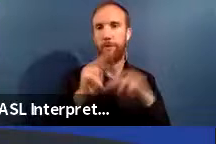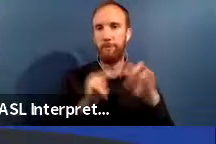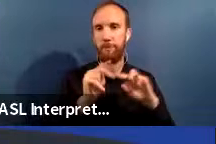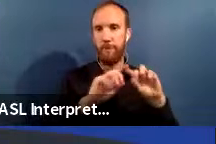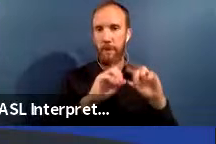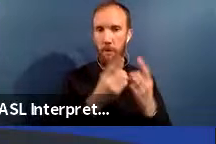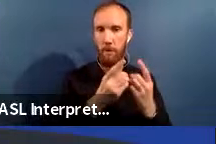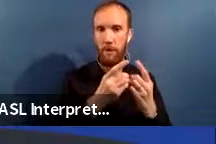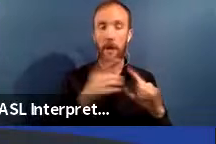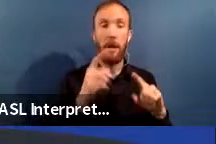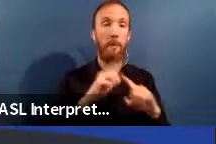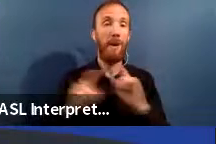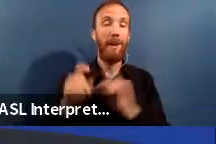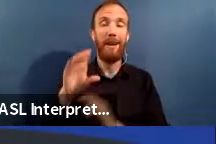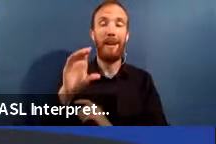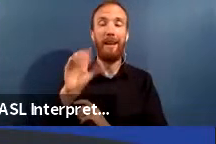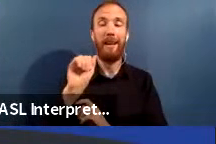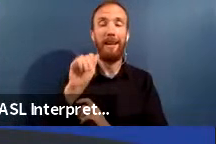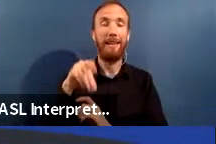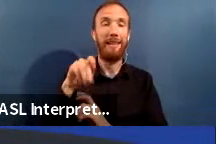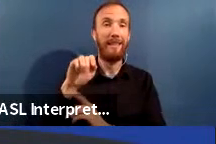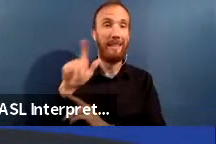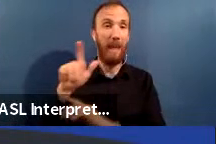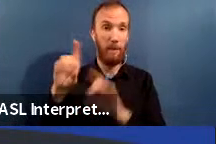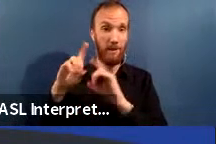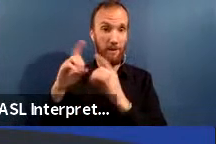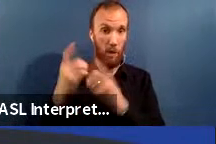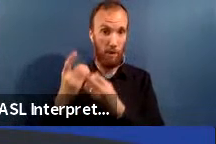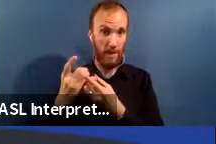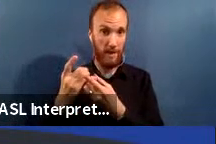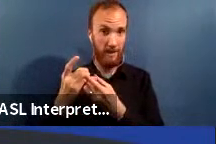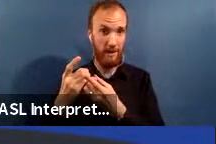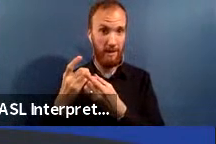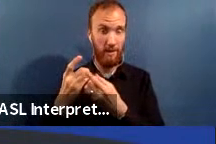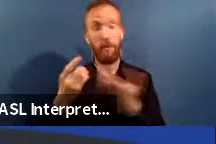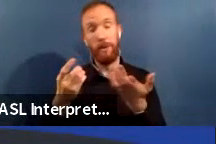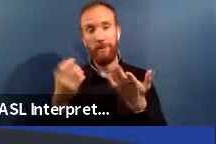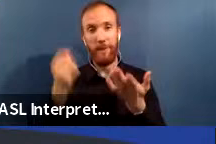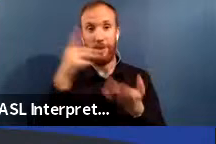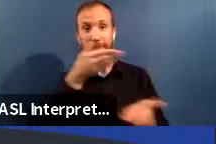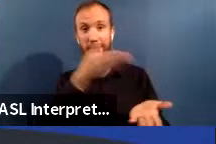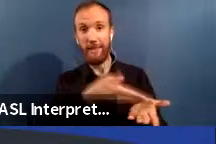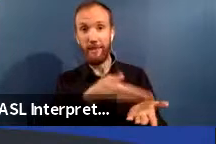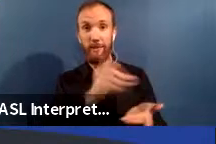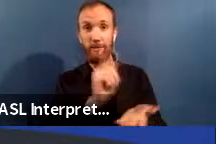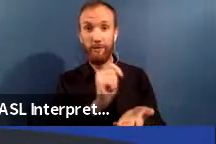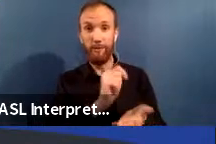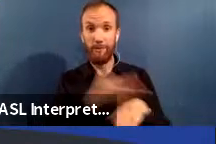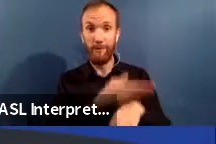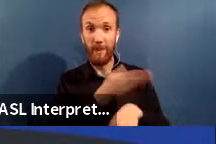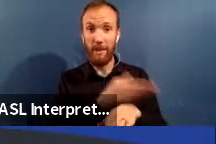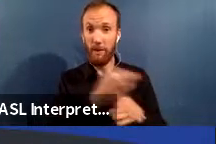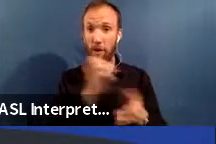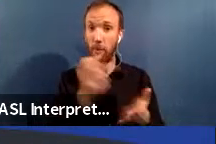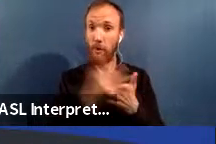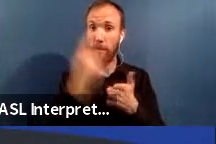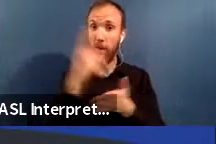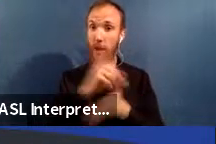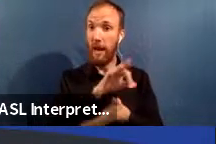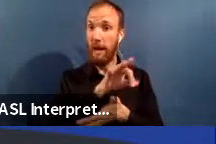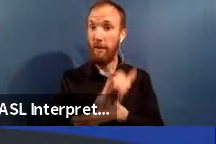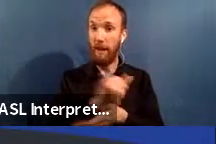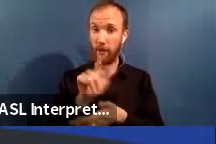department, as part of this bucket that was approved for FY21, will be doing major